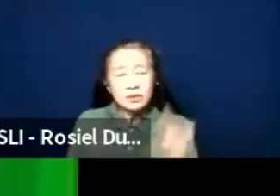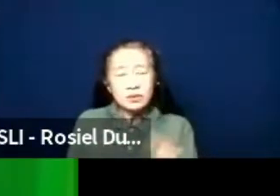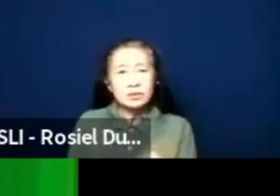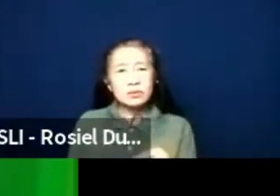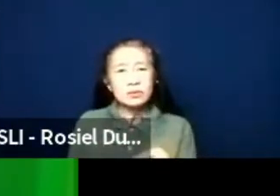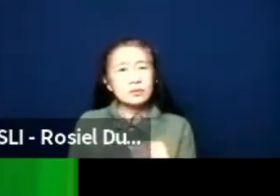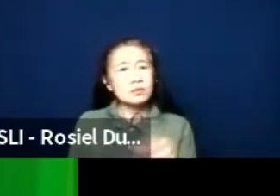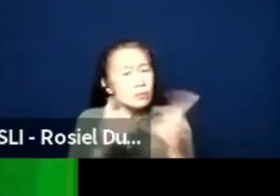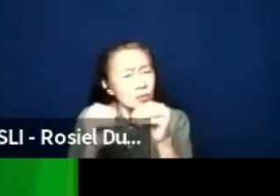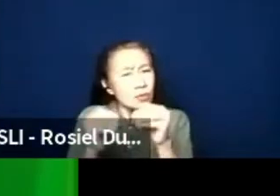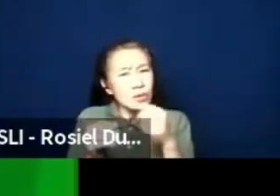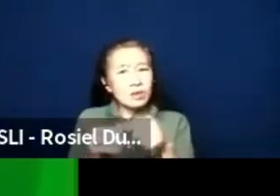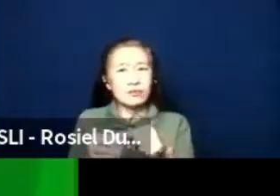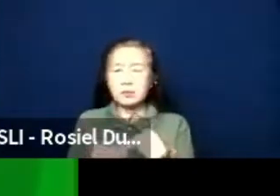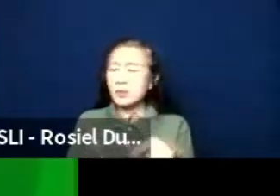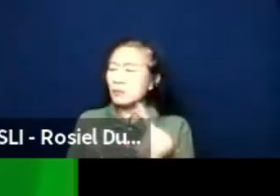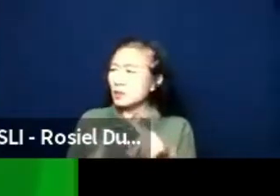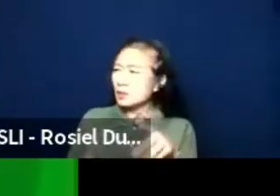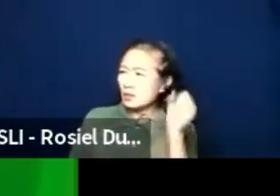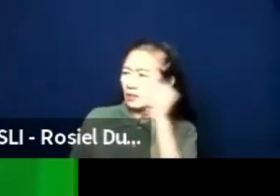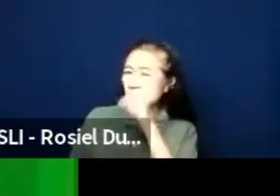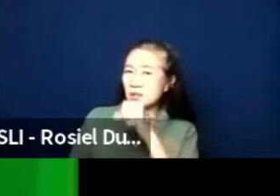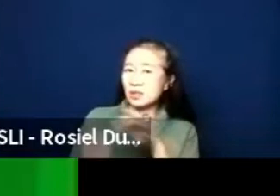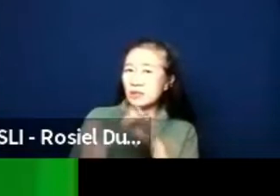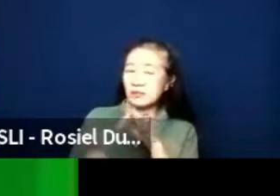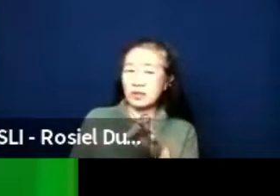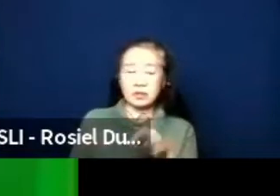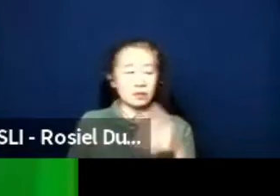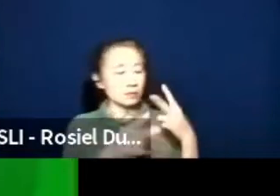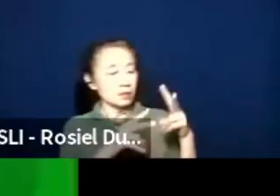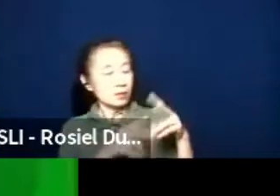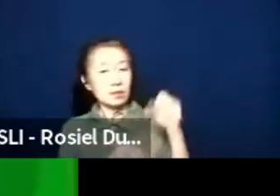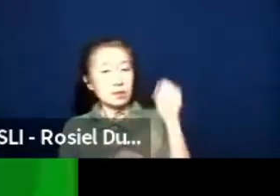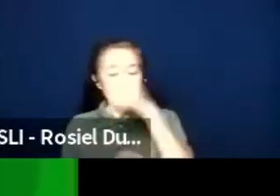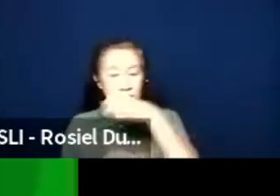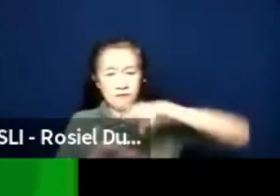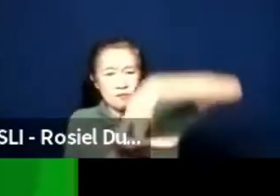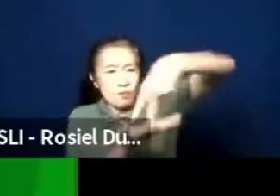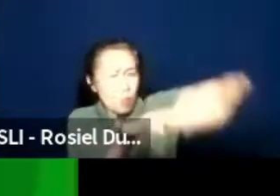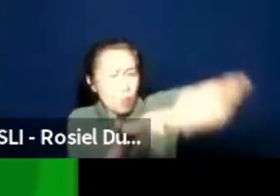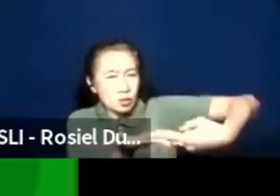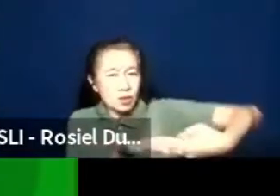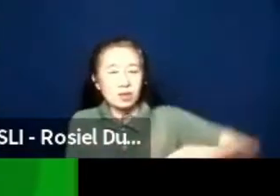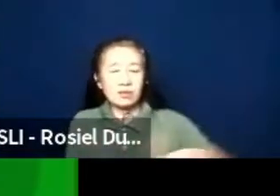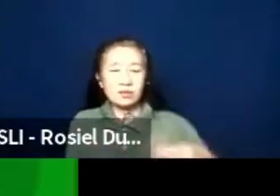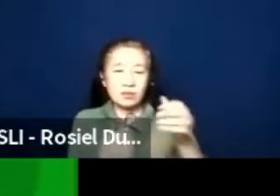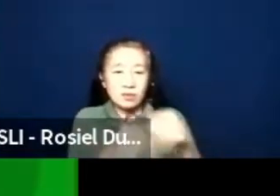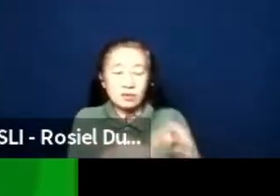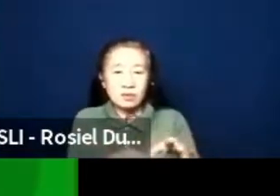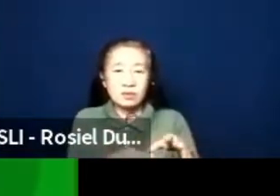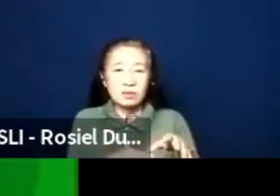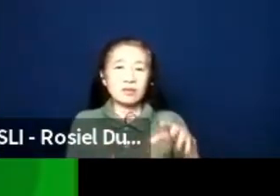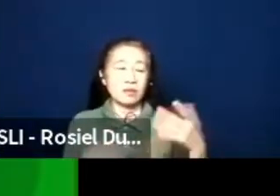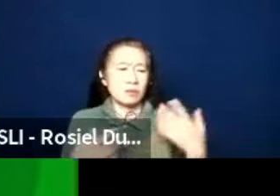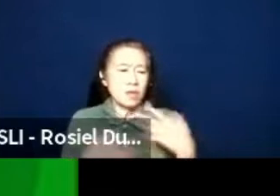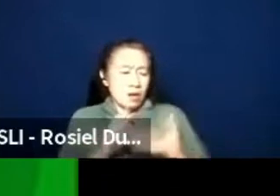question bystanders may ponder during the pandemic. If you are a bystander and a stranger falls down and is unconscious and potentially has had a